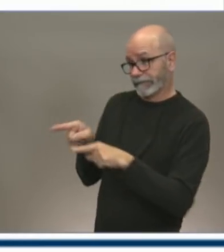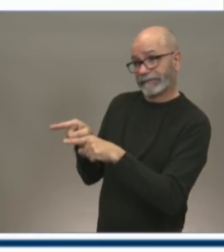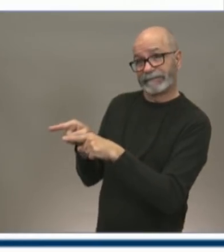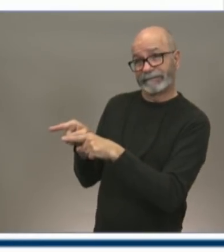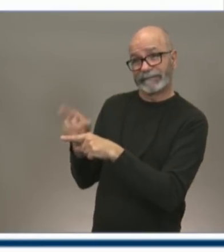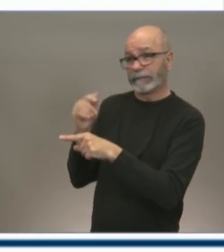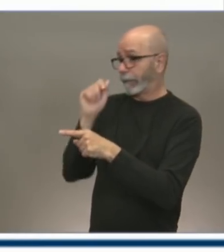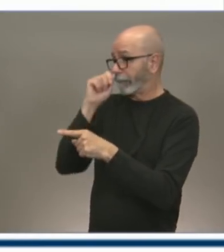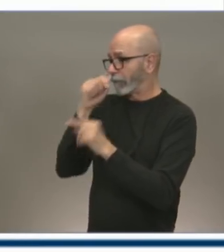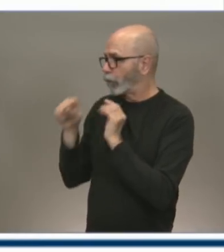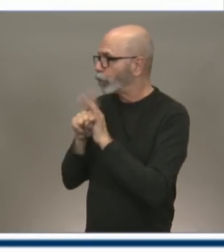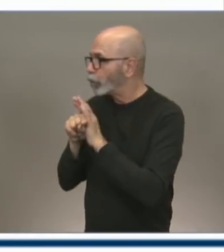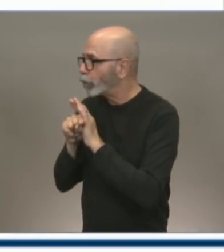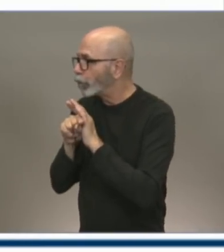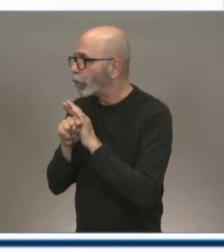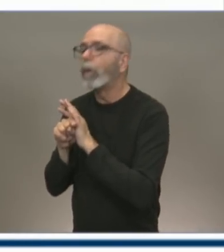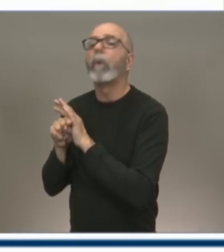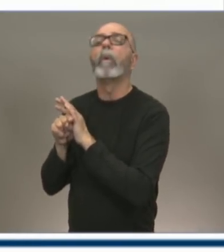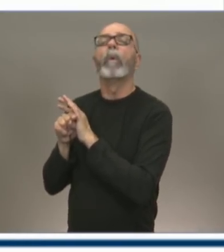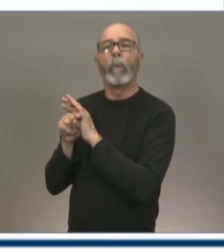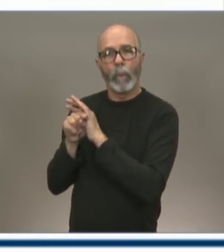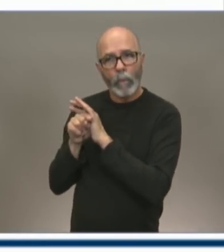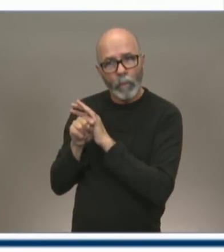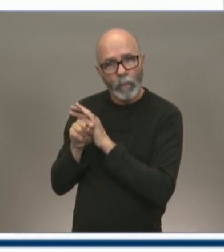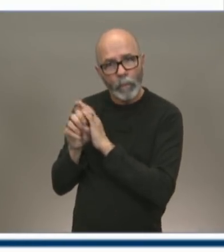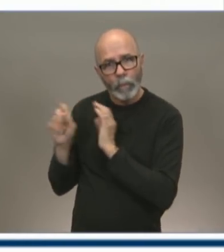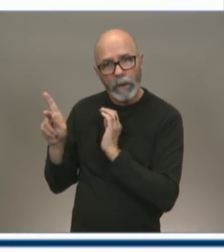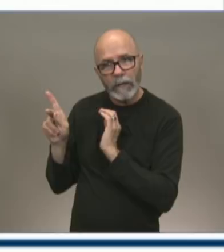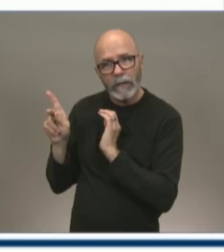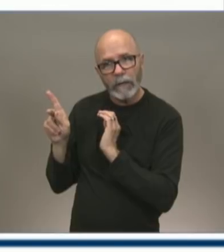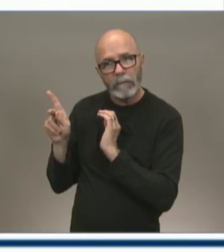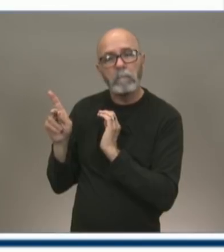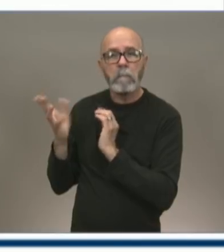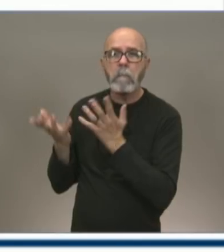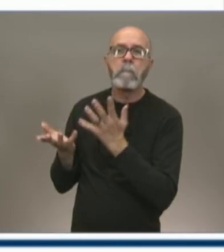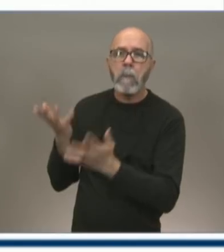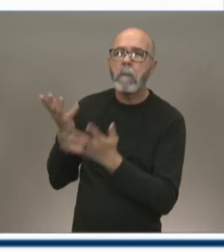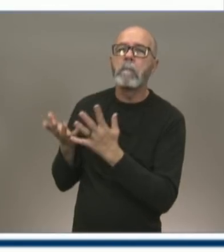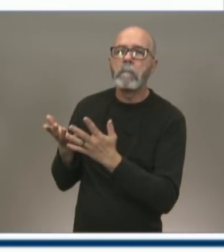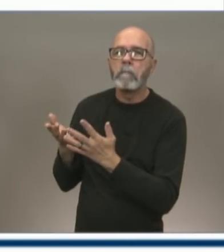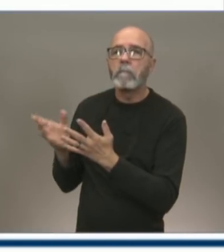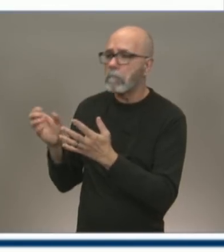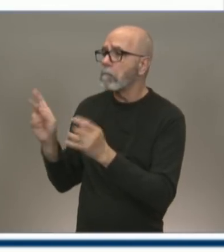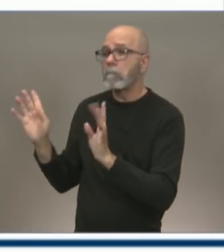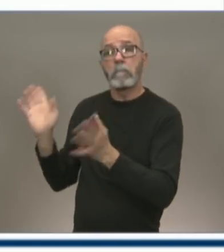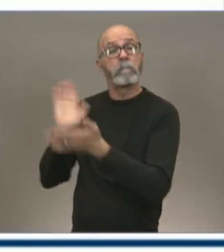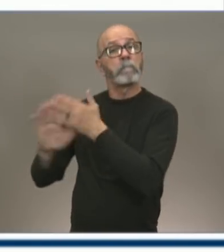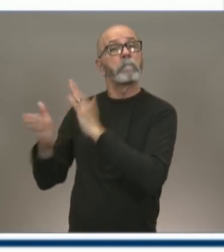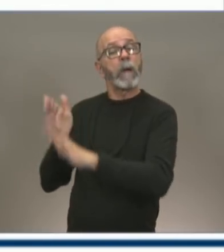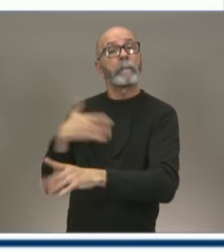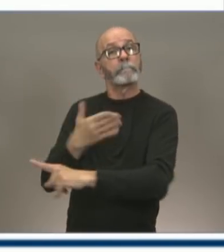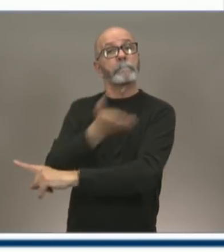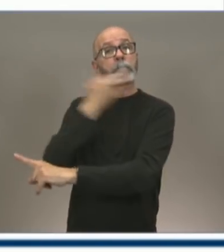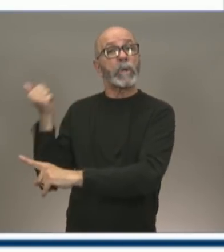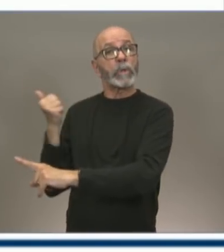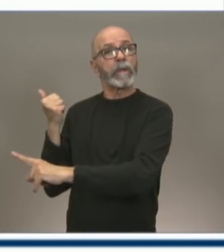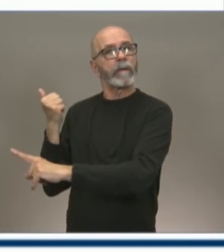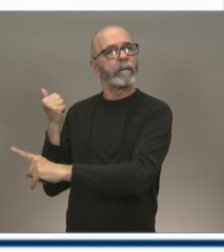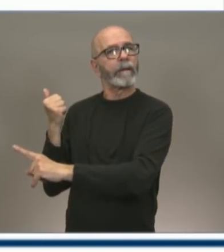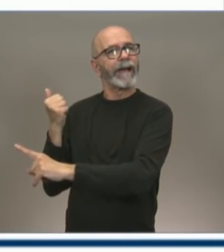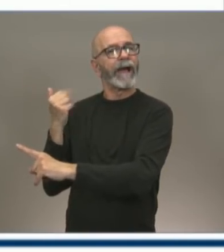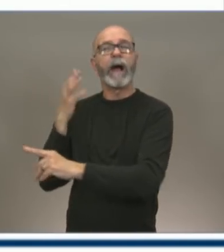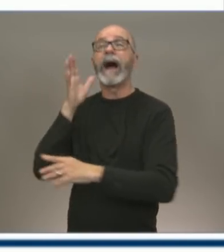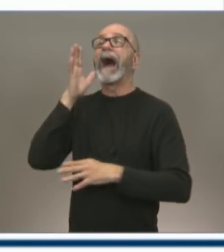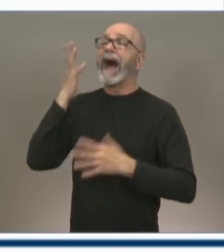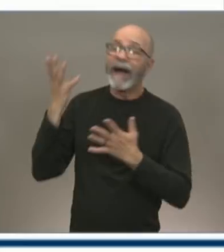very quickly on that people could have their infection resolved and no longer be able to spread the virus to anybody